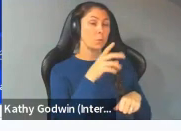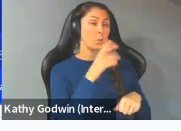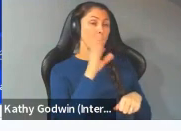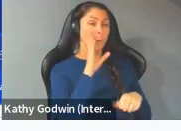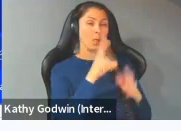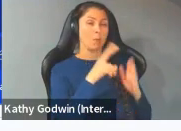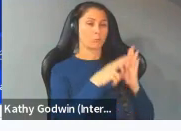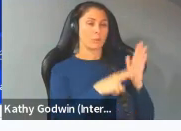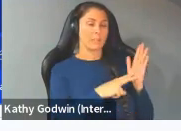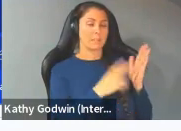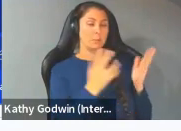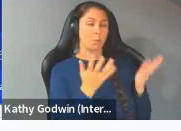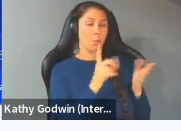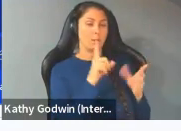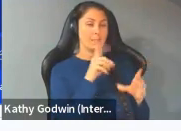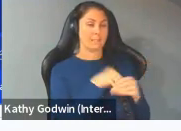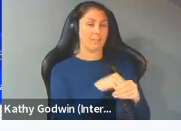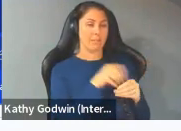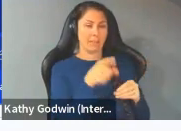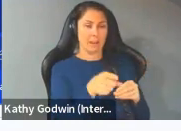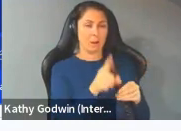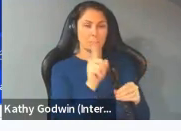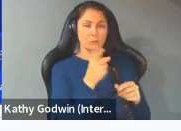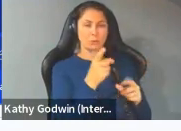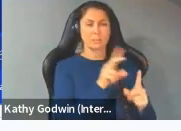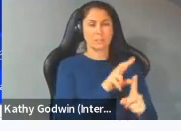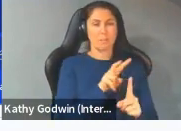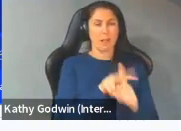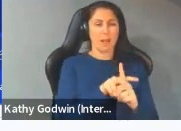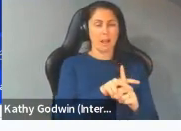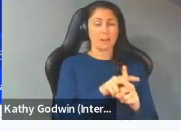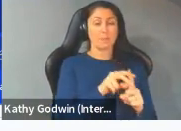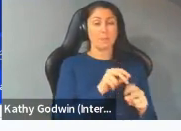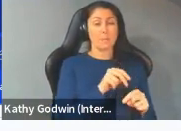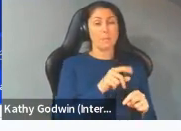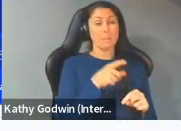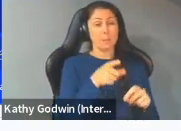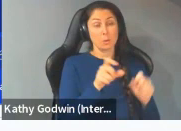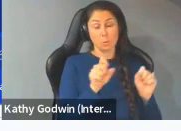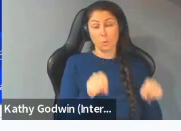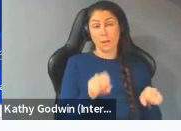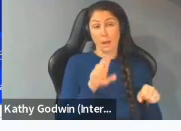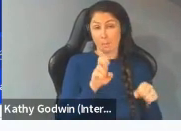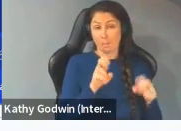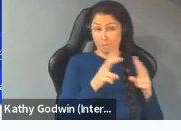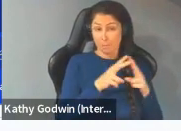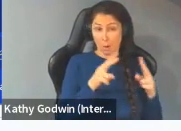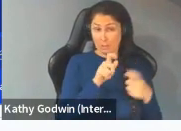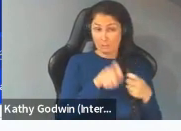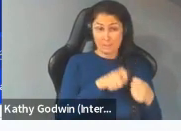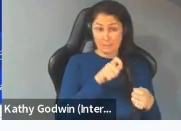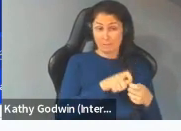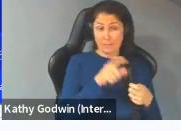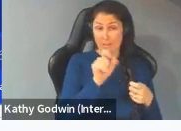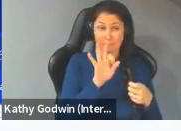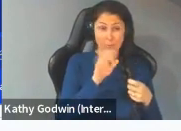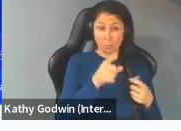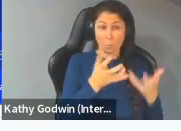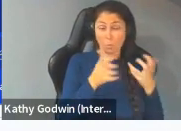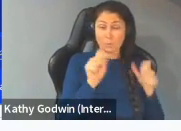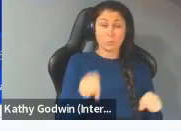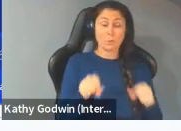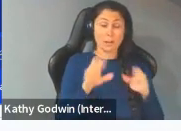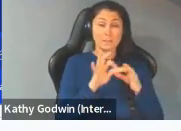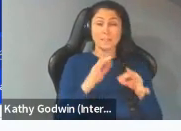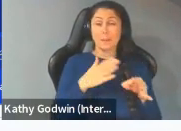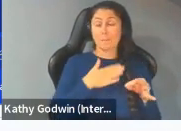read what is in there and just kind of apply it. And you can be pretty specific if you'd like. You can say,